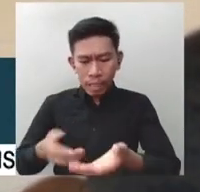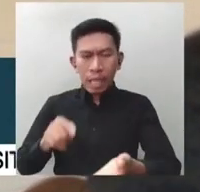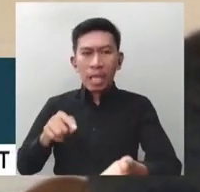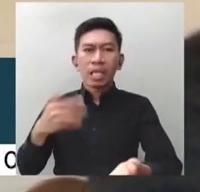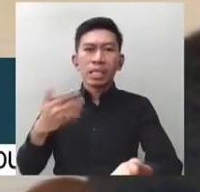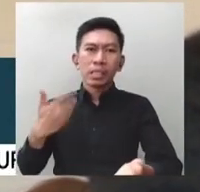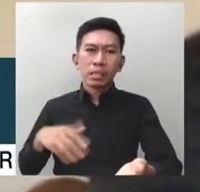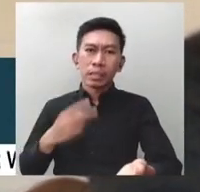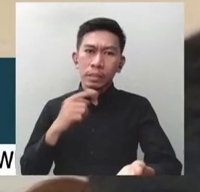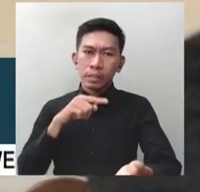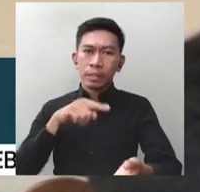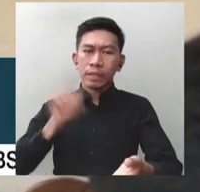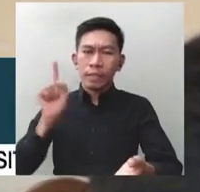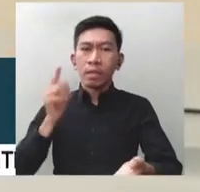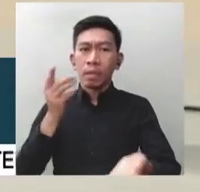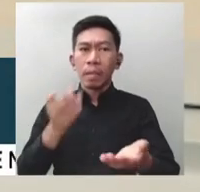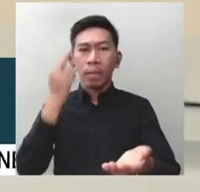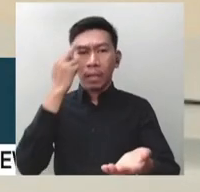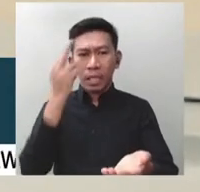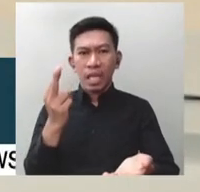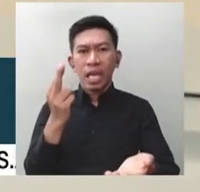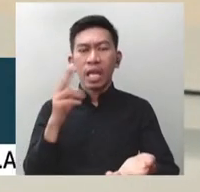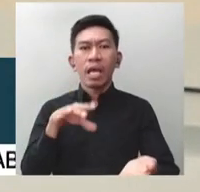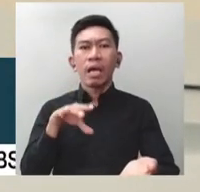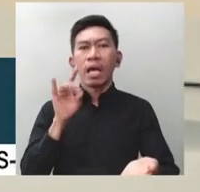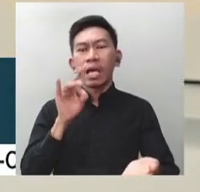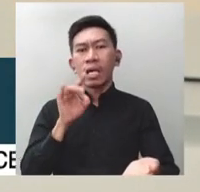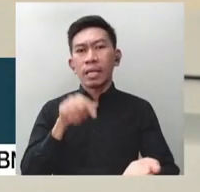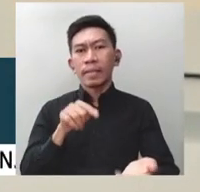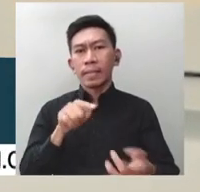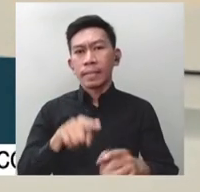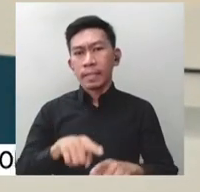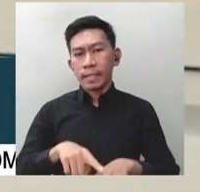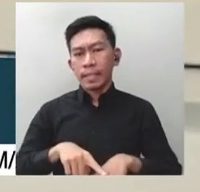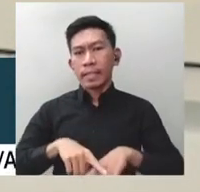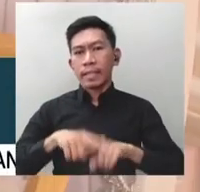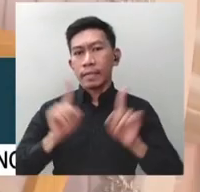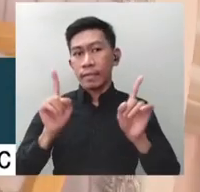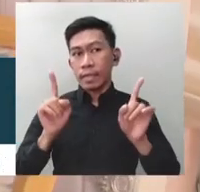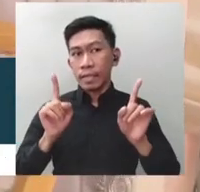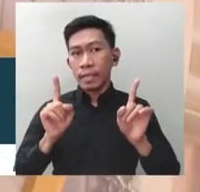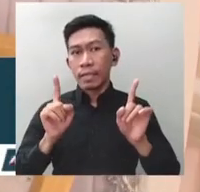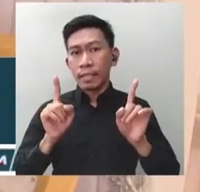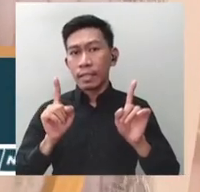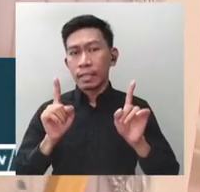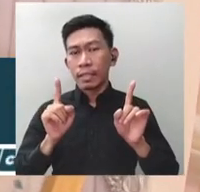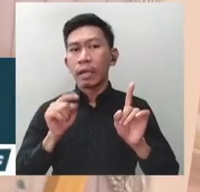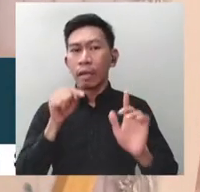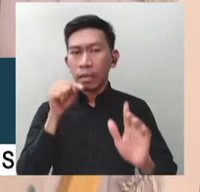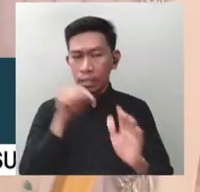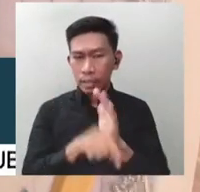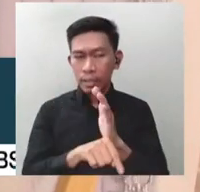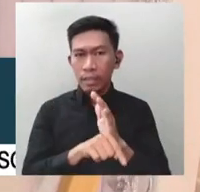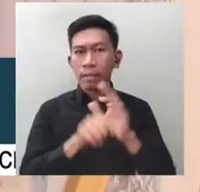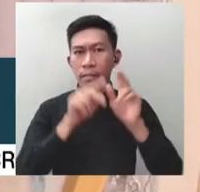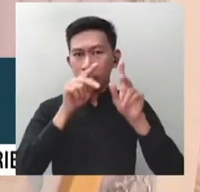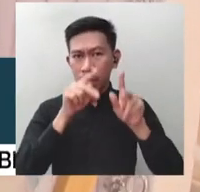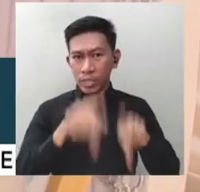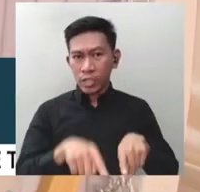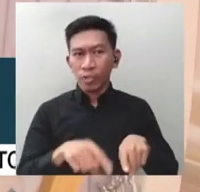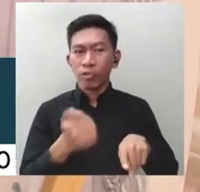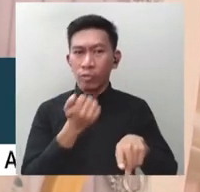when they discovered that they were able to kill a wrong person here, Ms. Carmina.